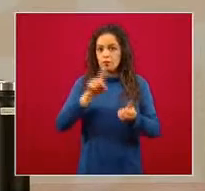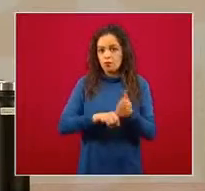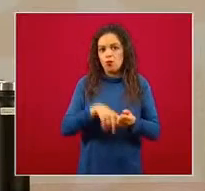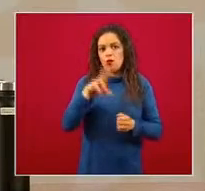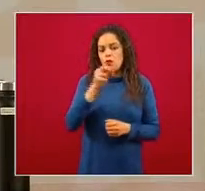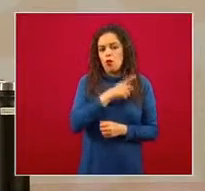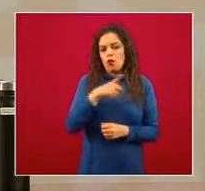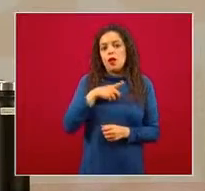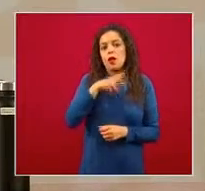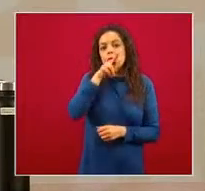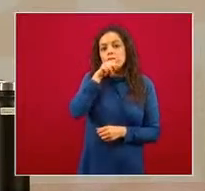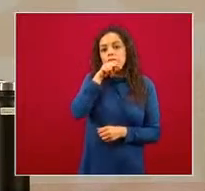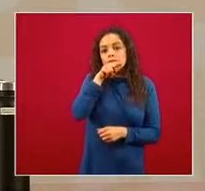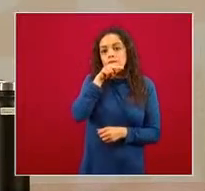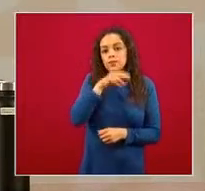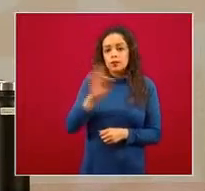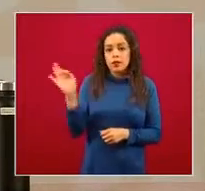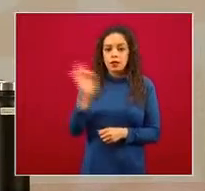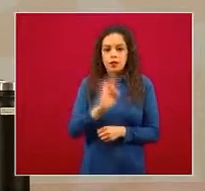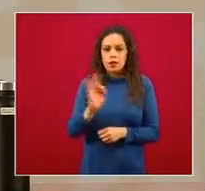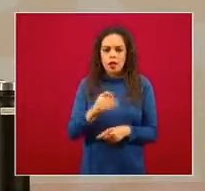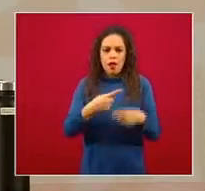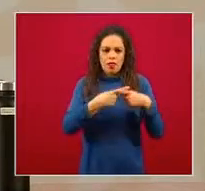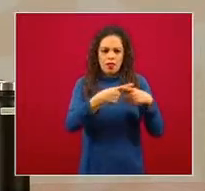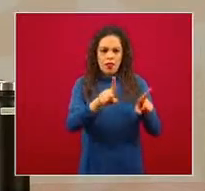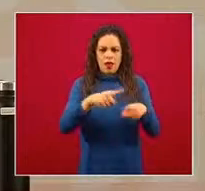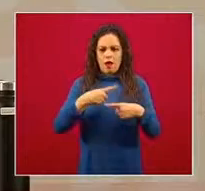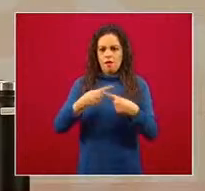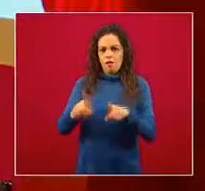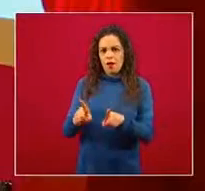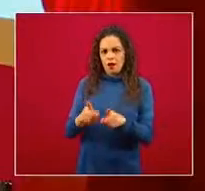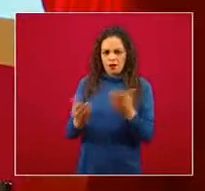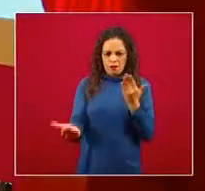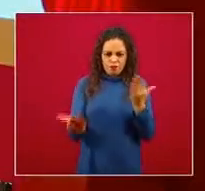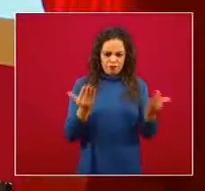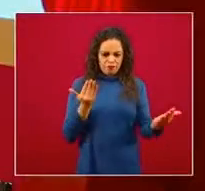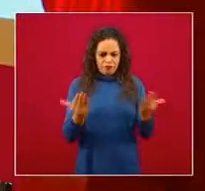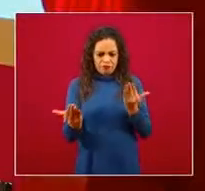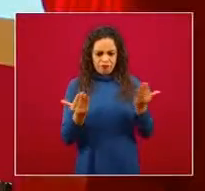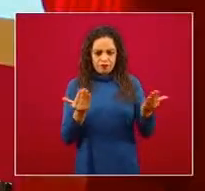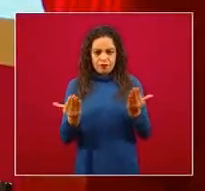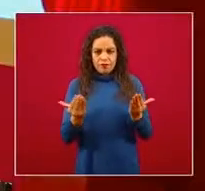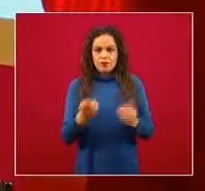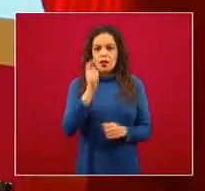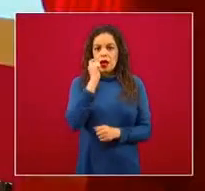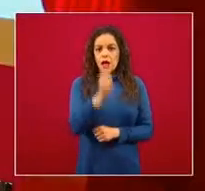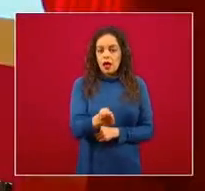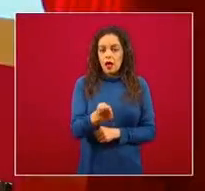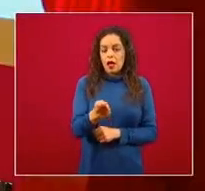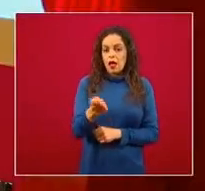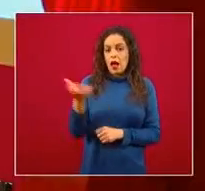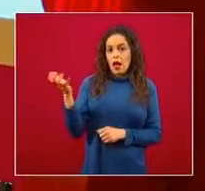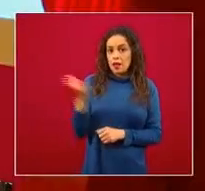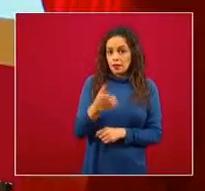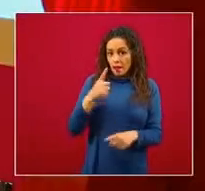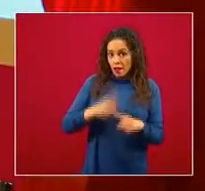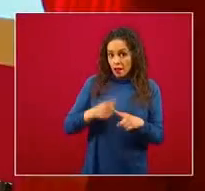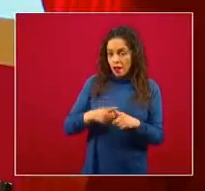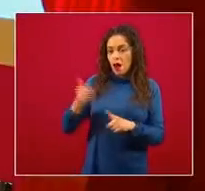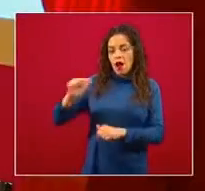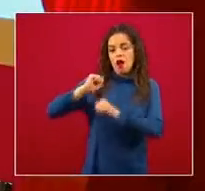your federal entity. Perhaps there are nuances, there will be certain variables established by the